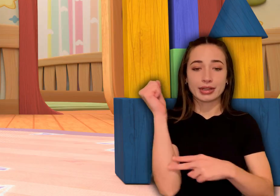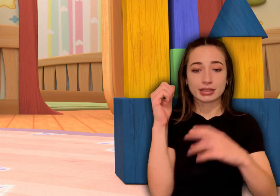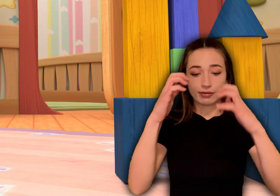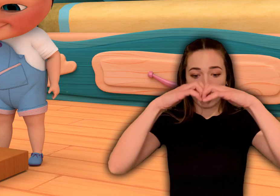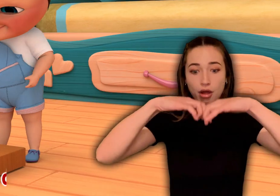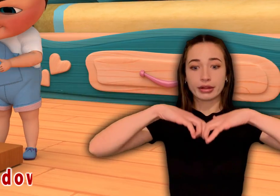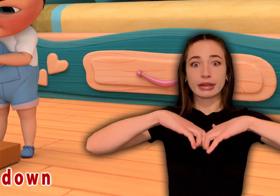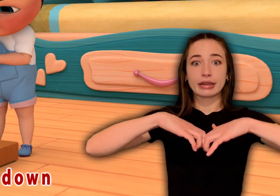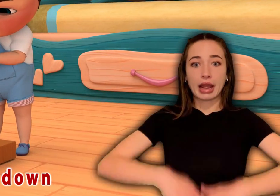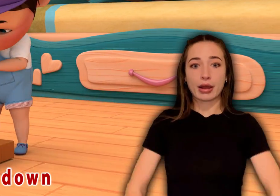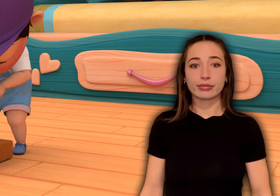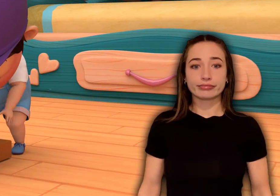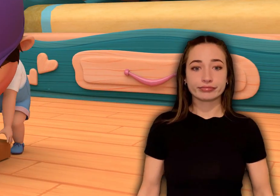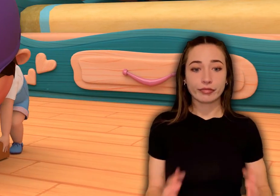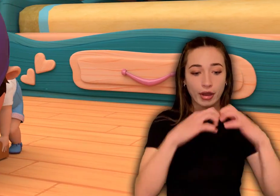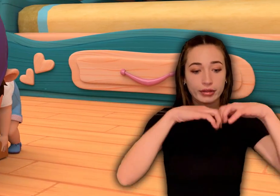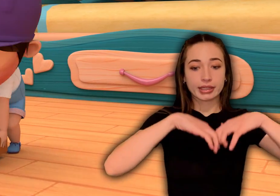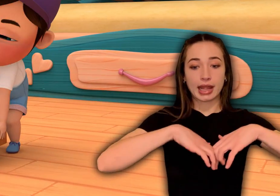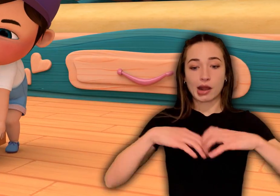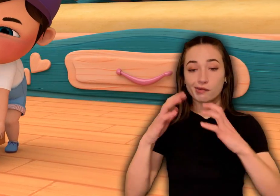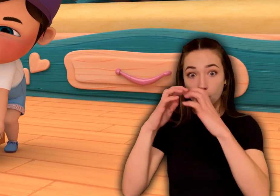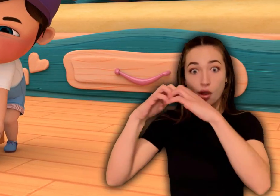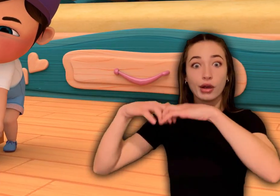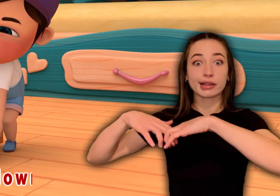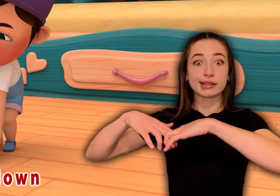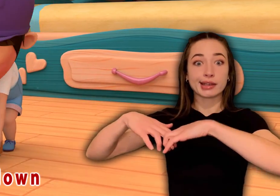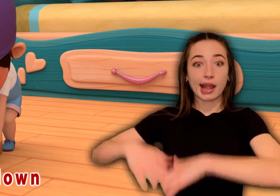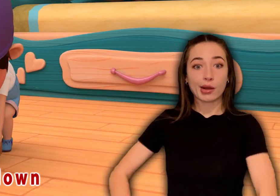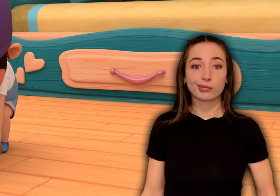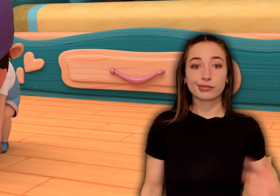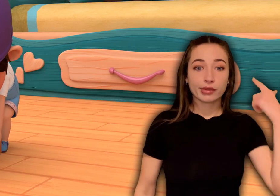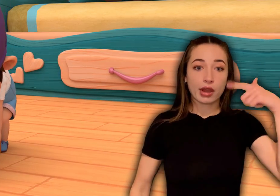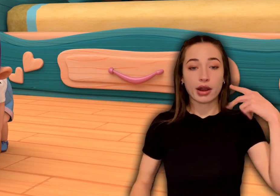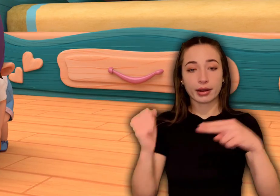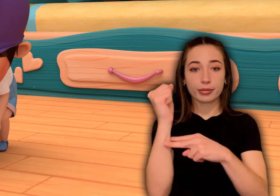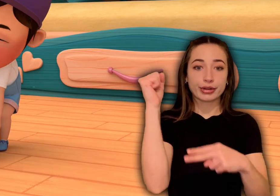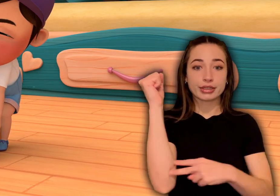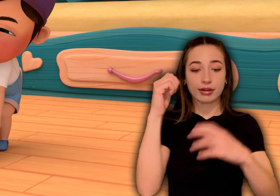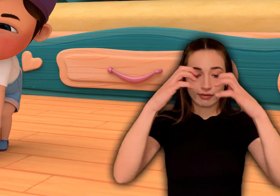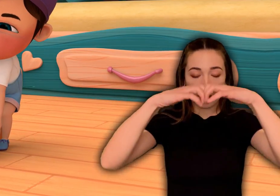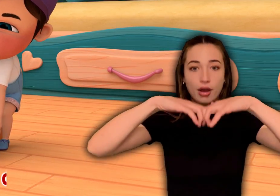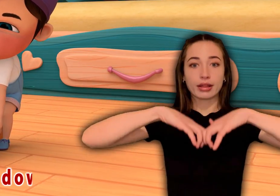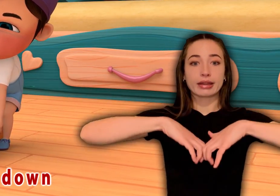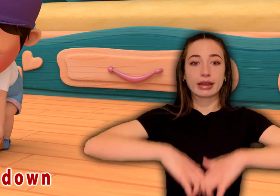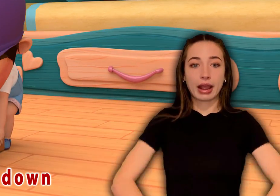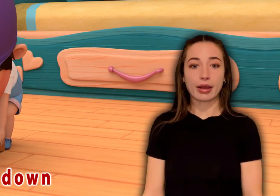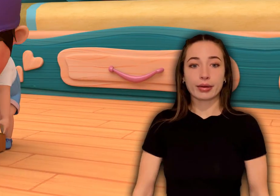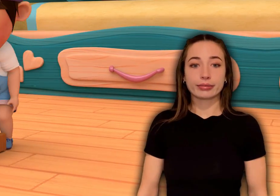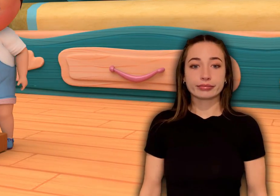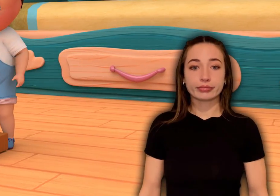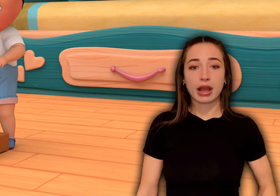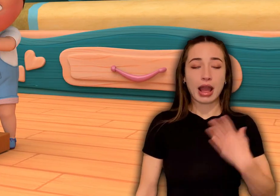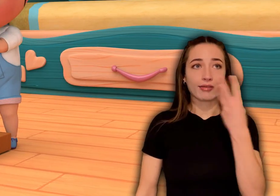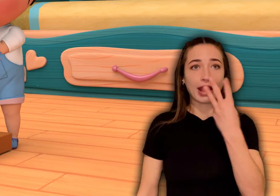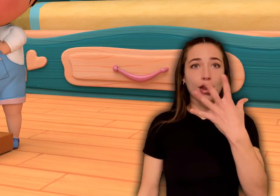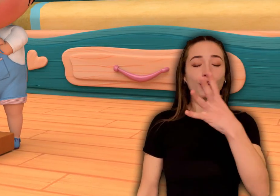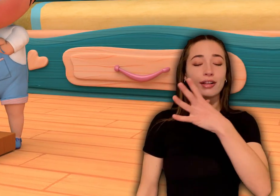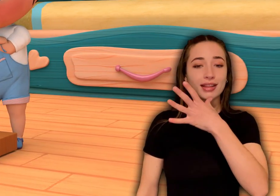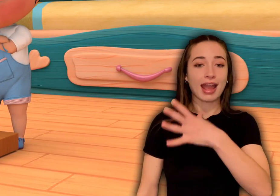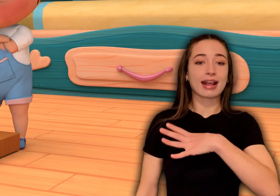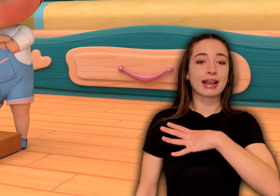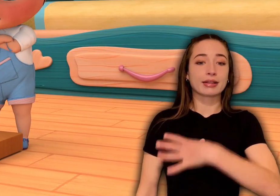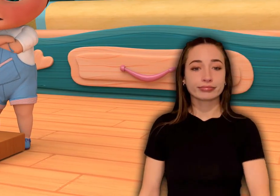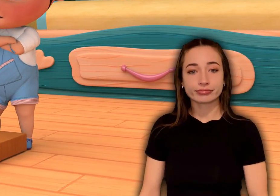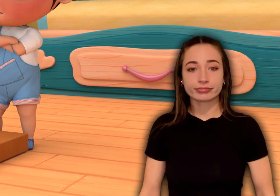London bridges falling down falling down falling down London bridge is falling down my